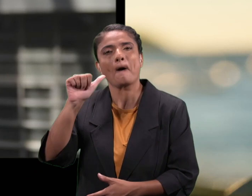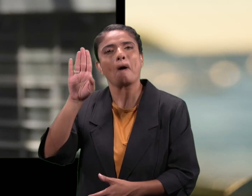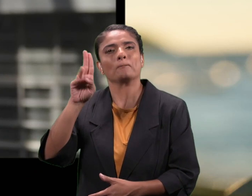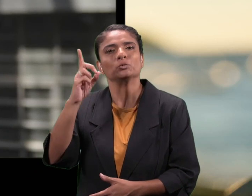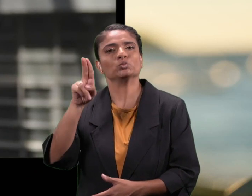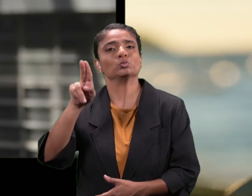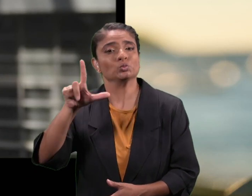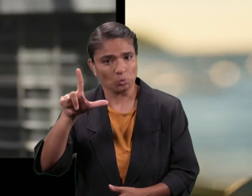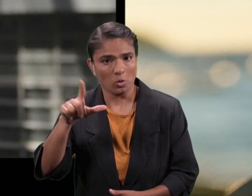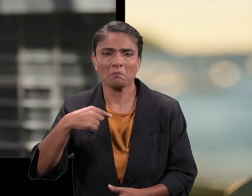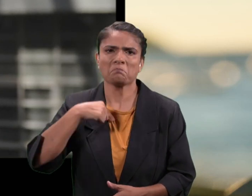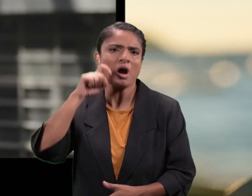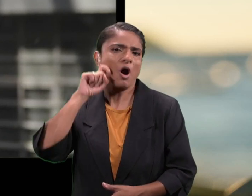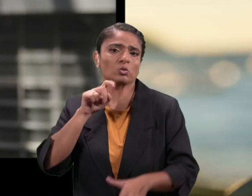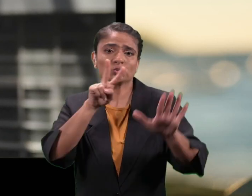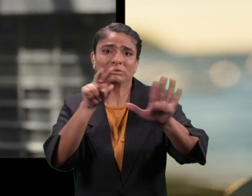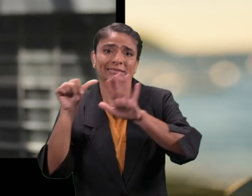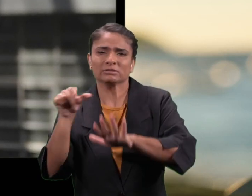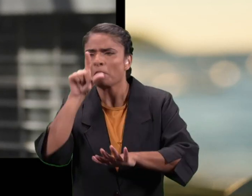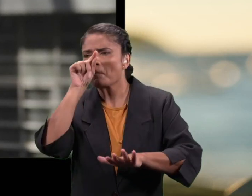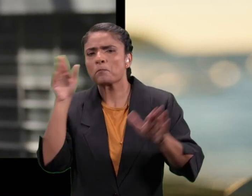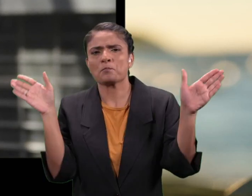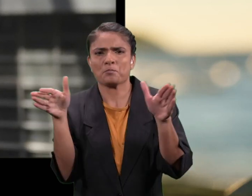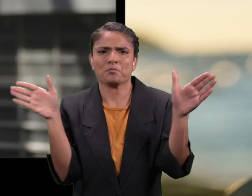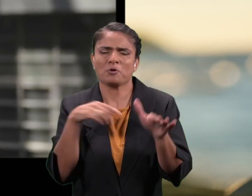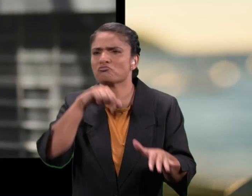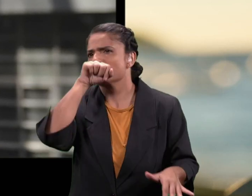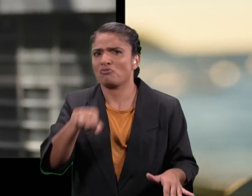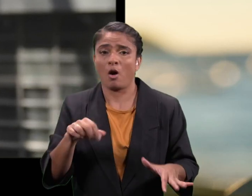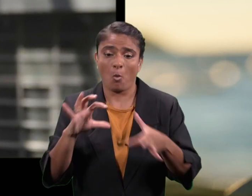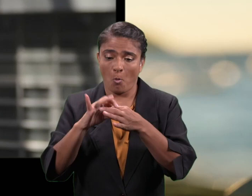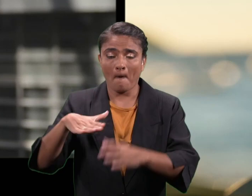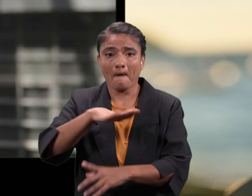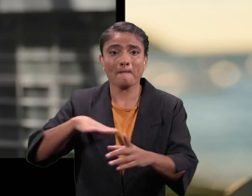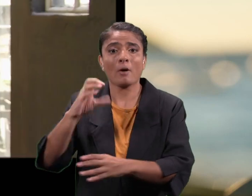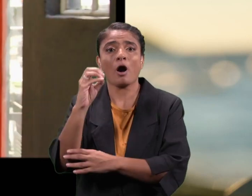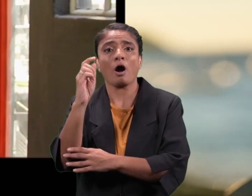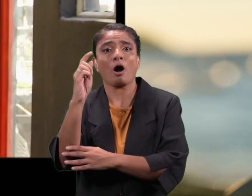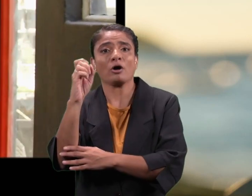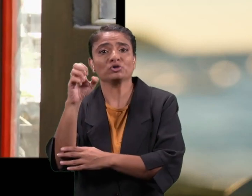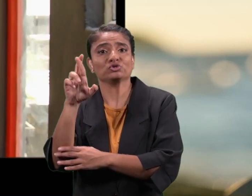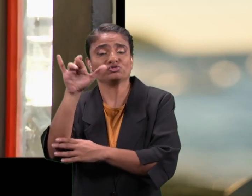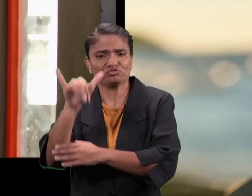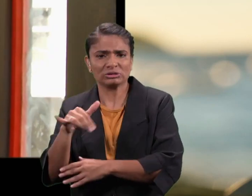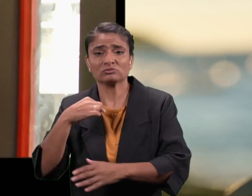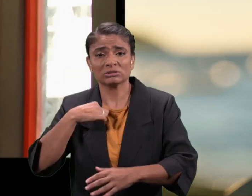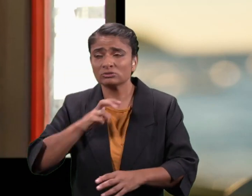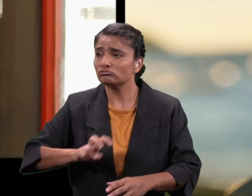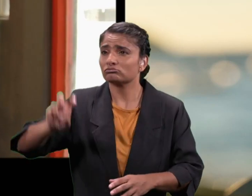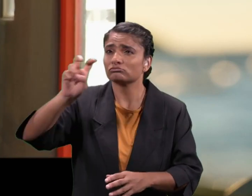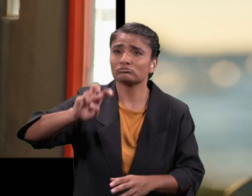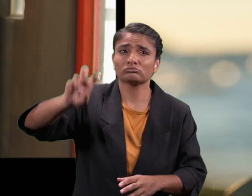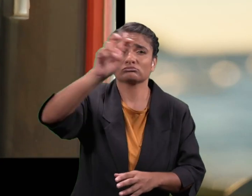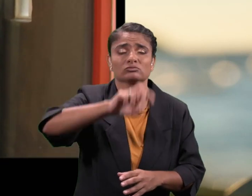Abdul. I'm 26 years old. I like birds. I live in Ottery. My dream is to